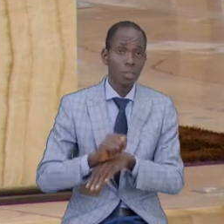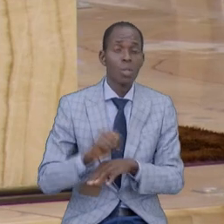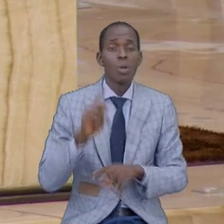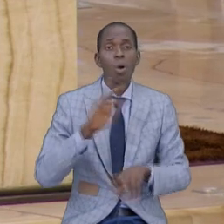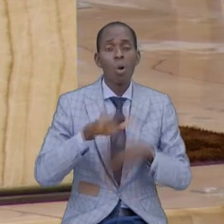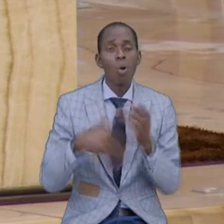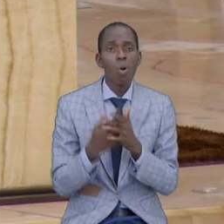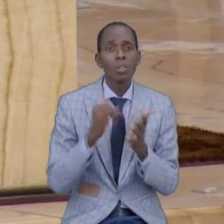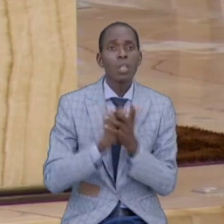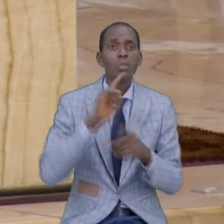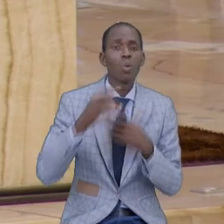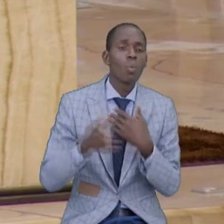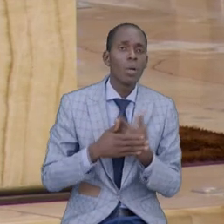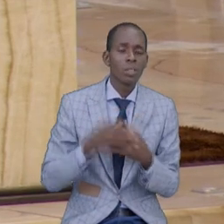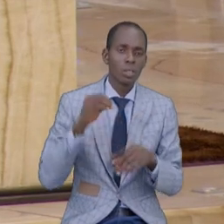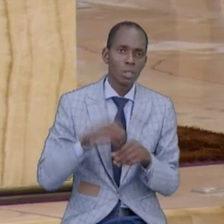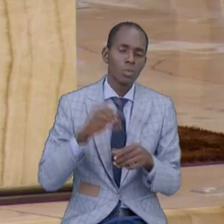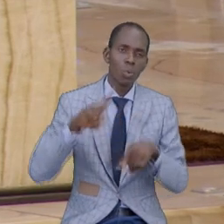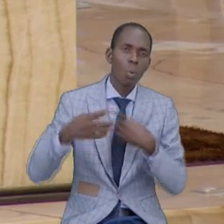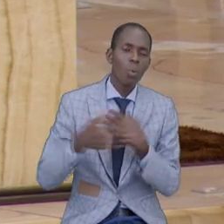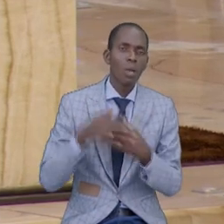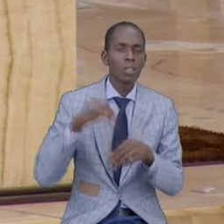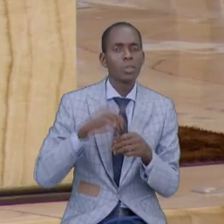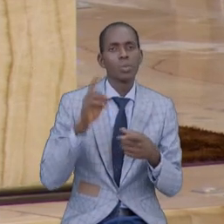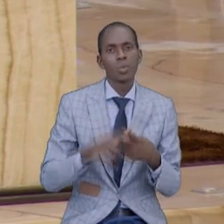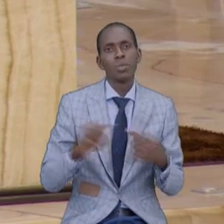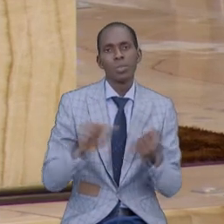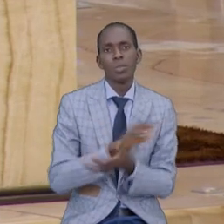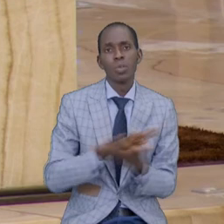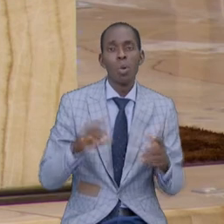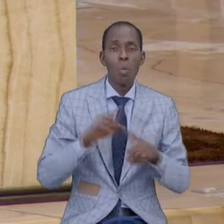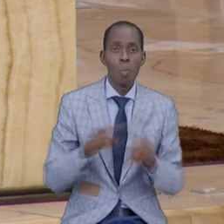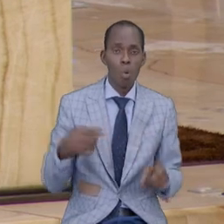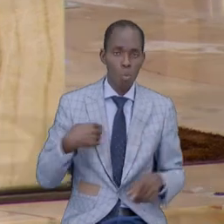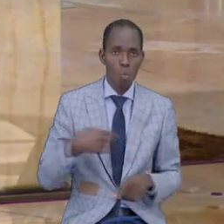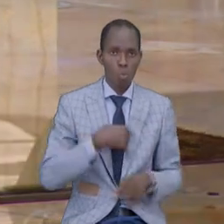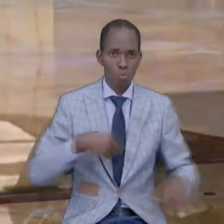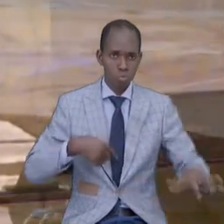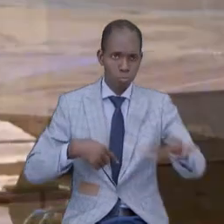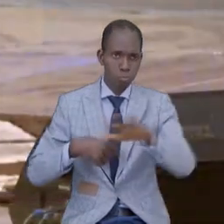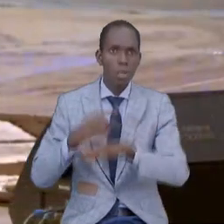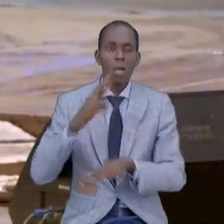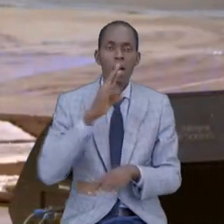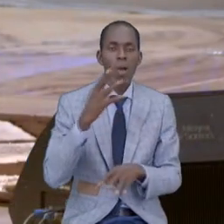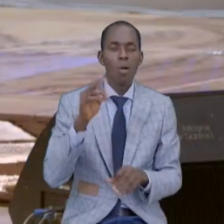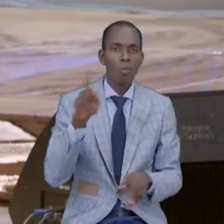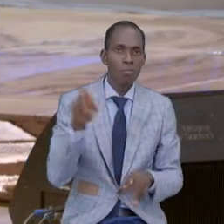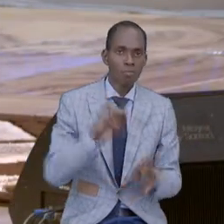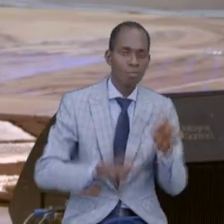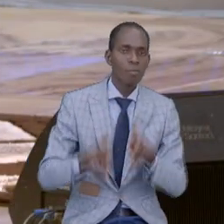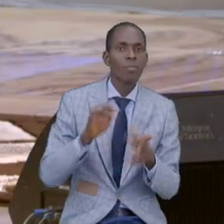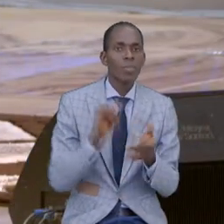draw back into perdition. But we are them that believe unto